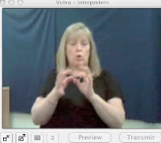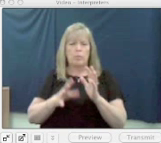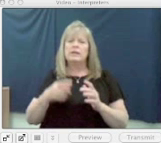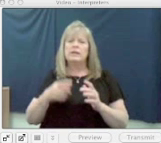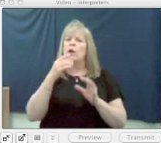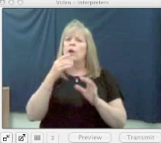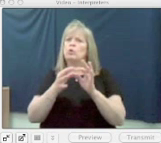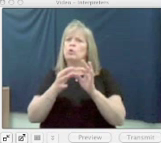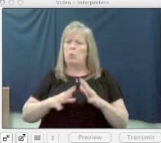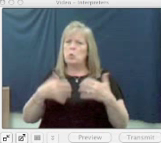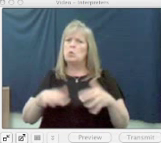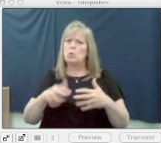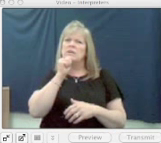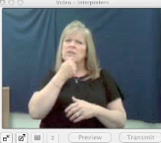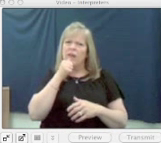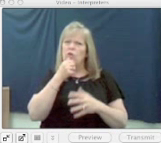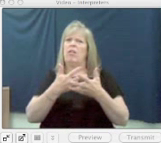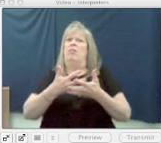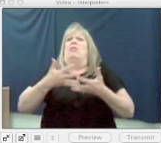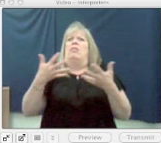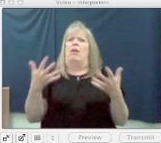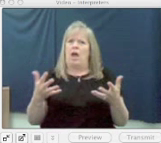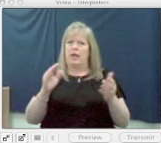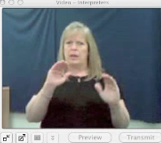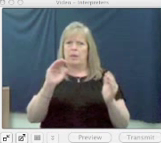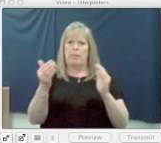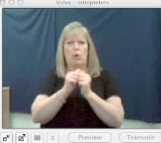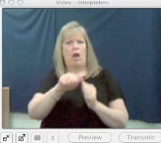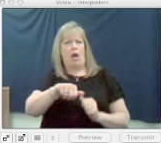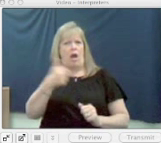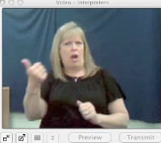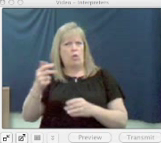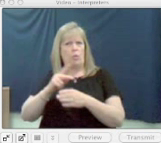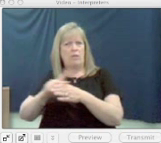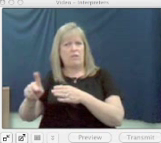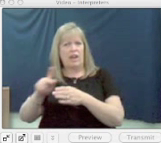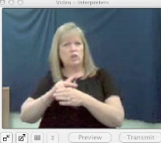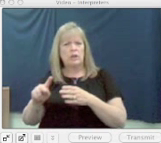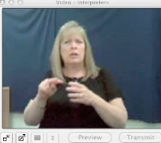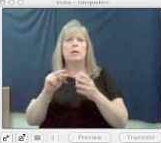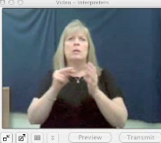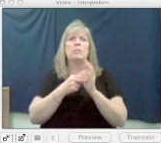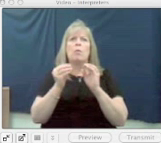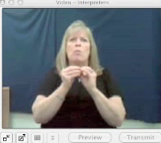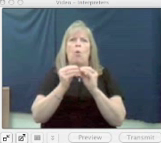other professions from psychological and emotional stress of our work.